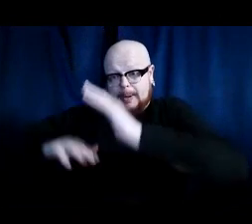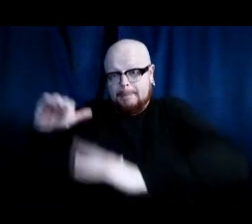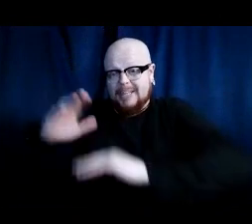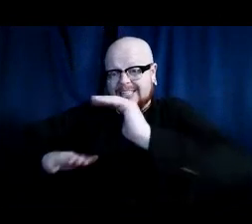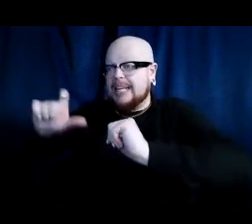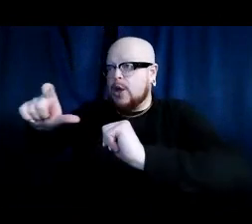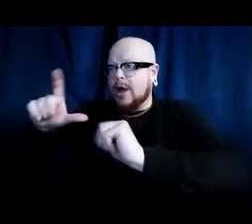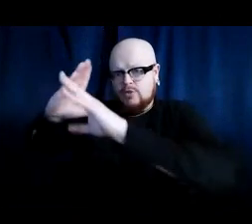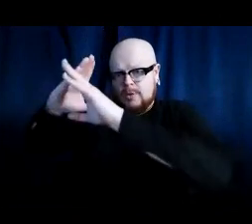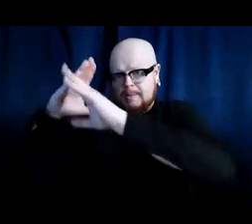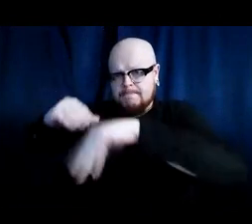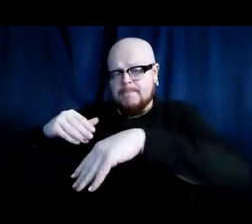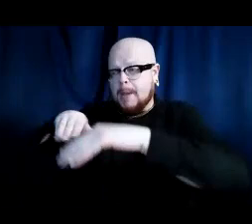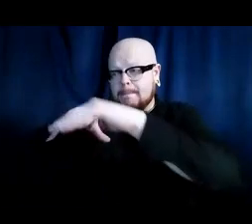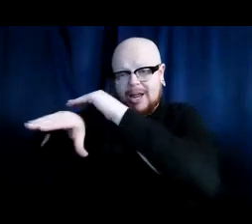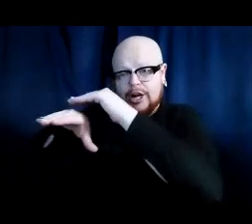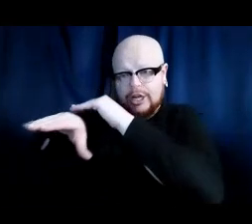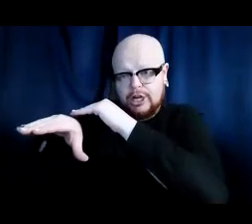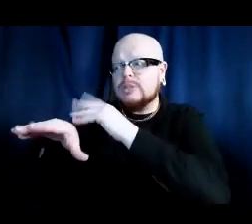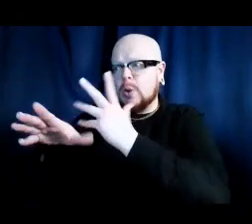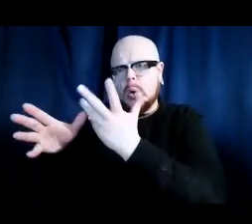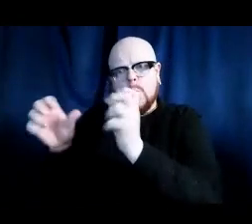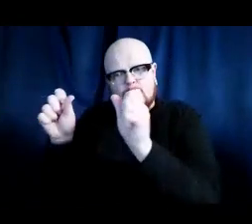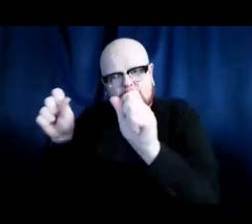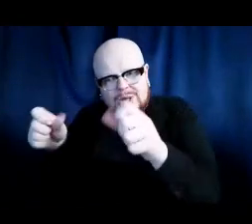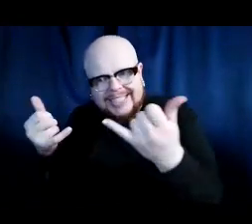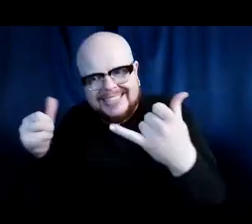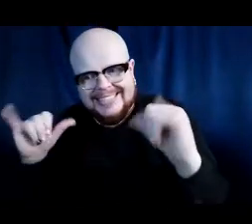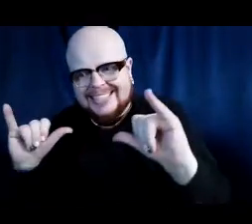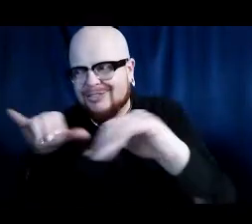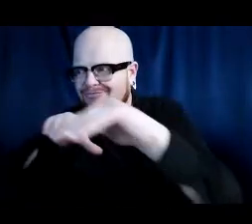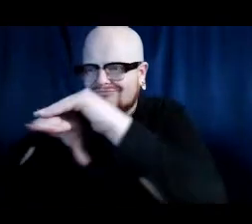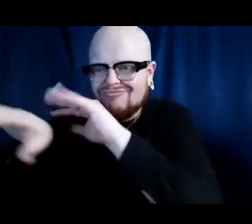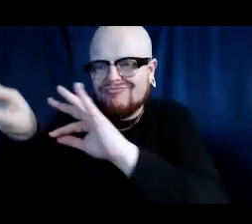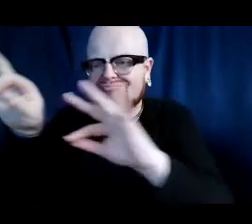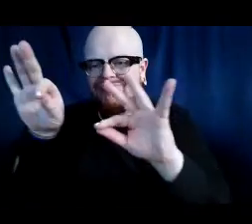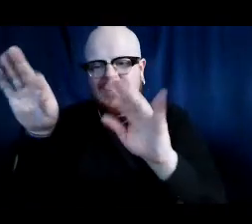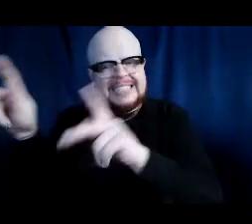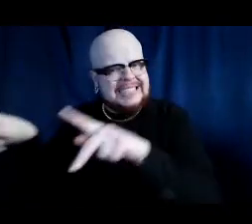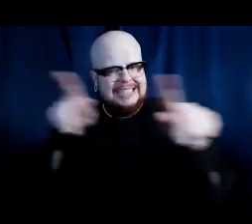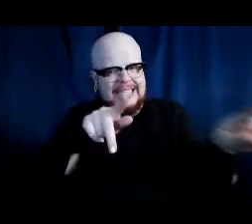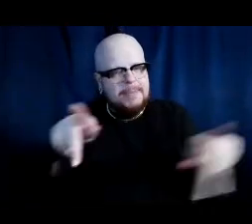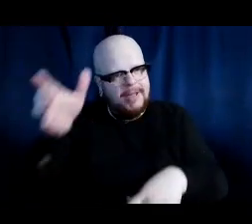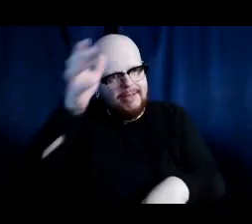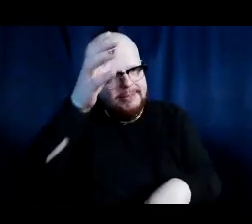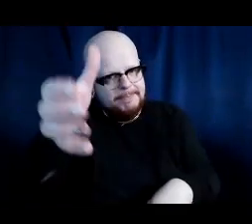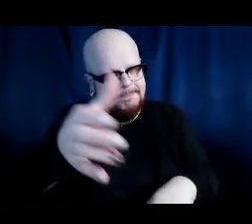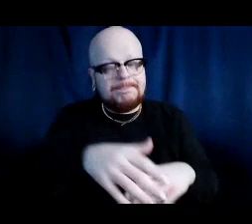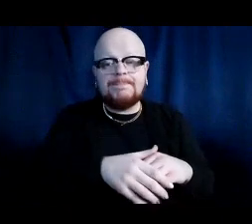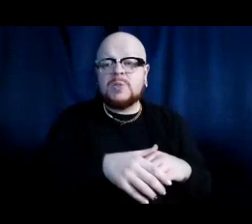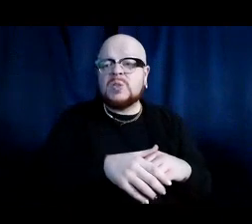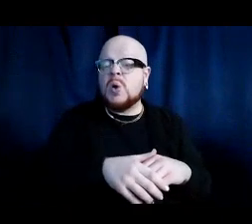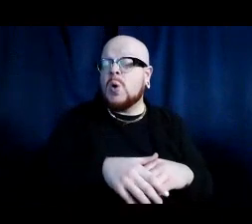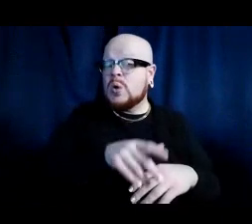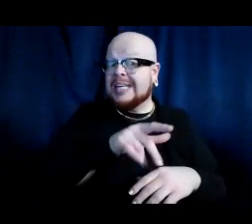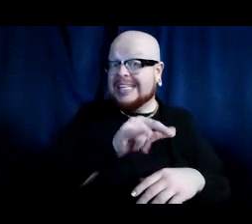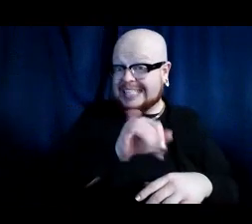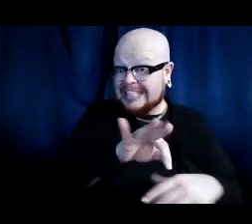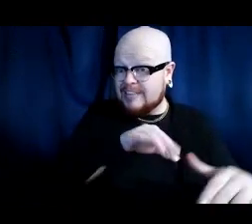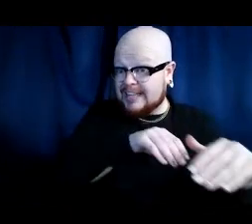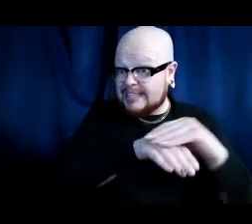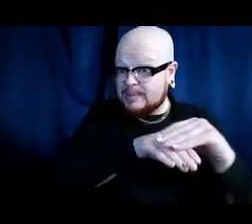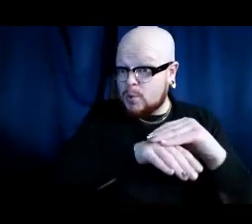can access information effectively and equitably. It can improve general usability, increase traffic to your